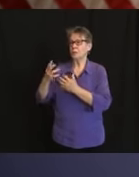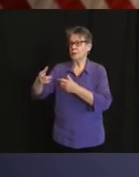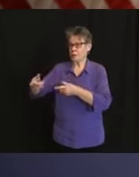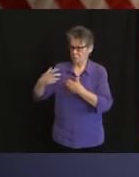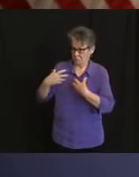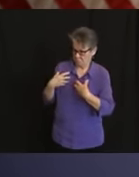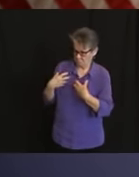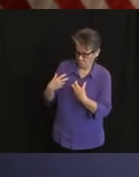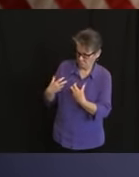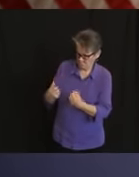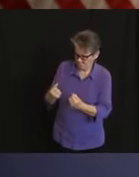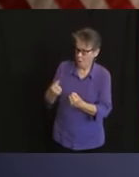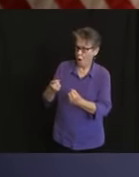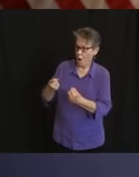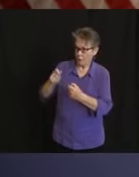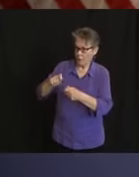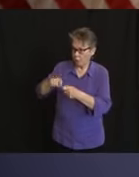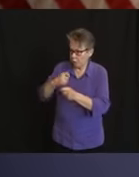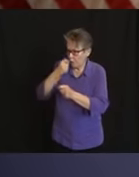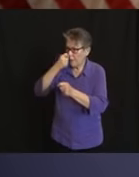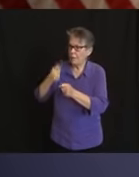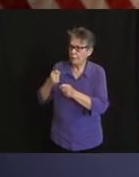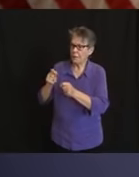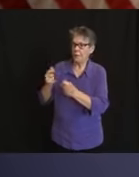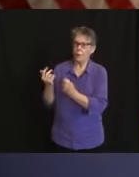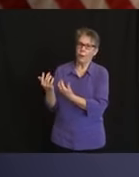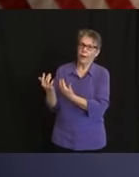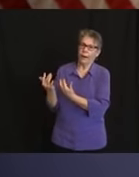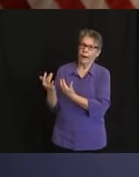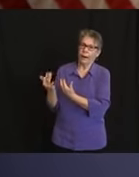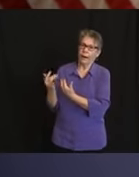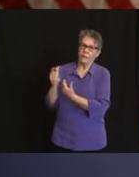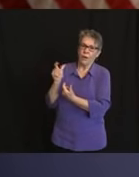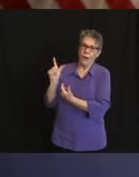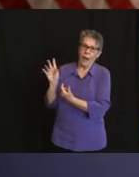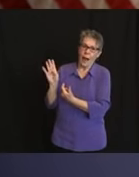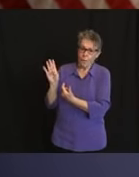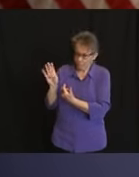So, thank you for that. Good to have you back, by the way. Sir?